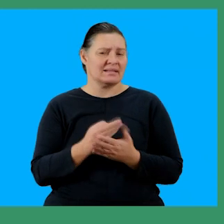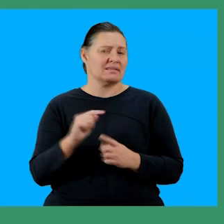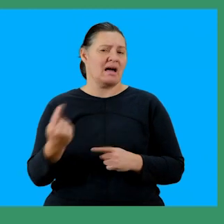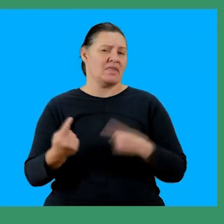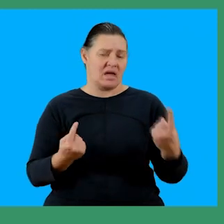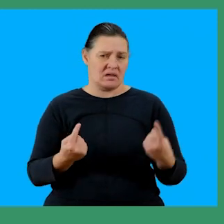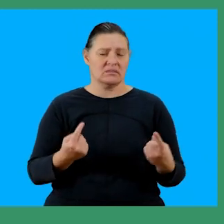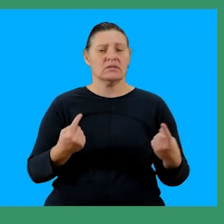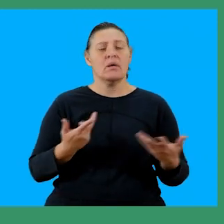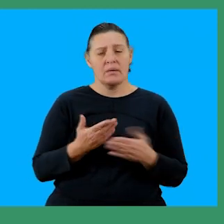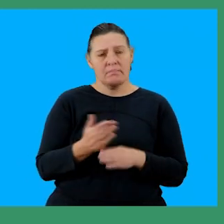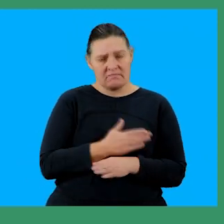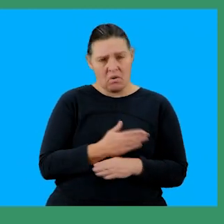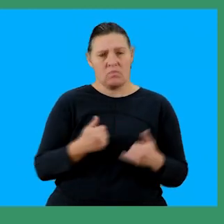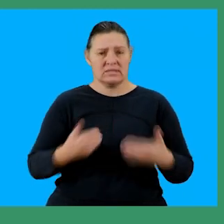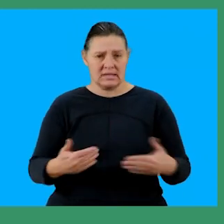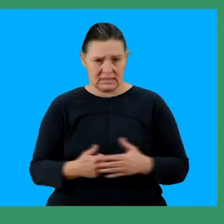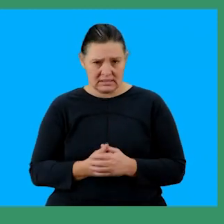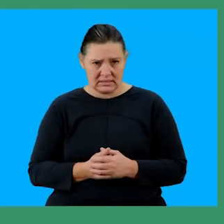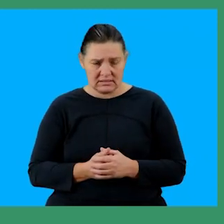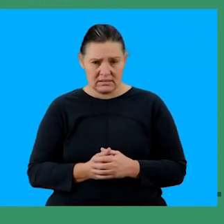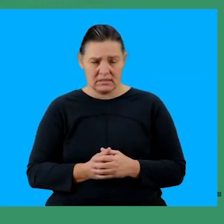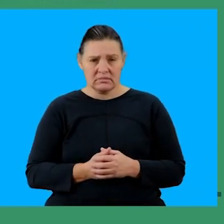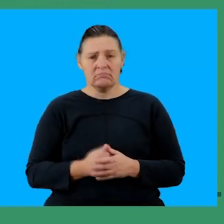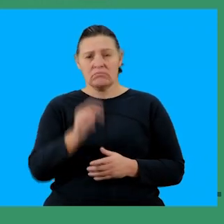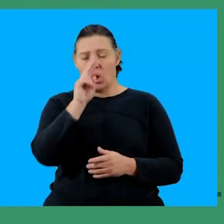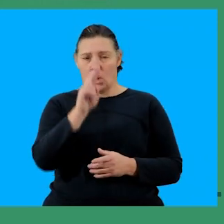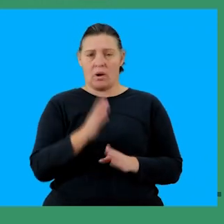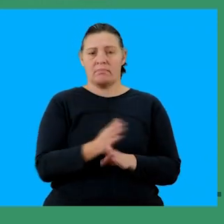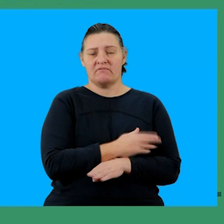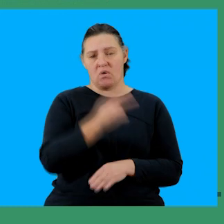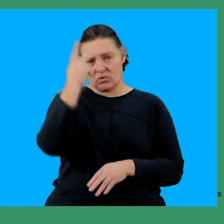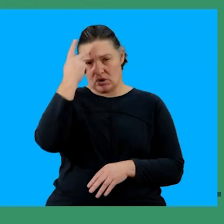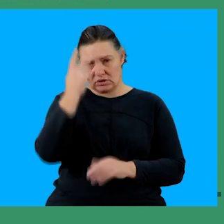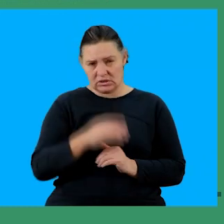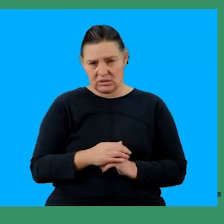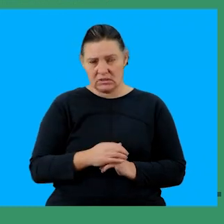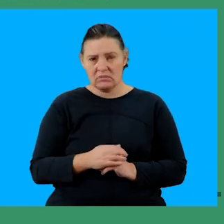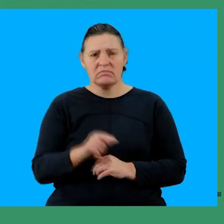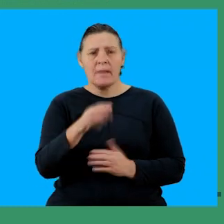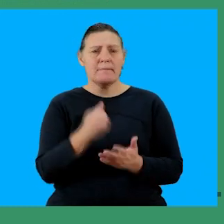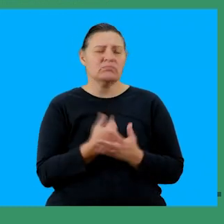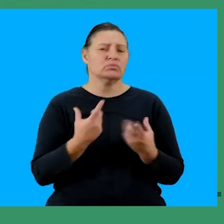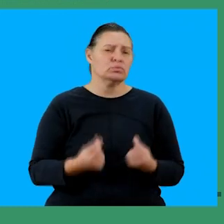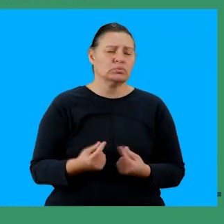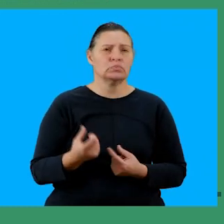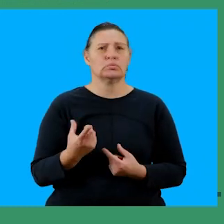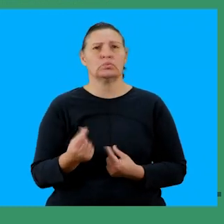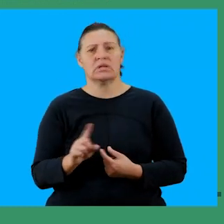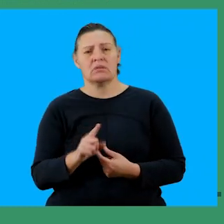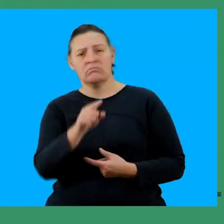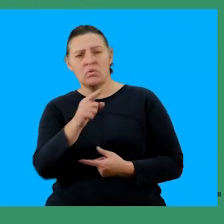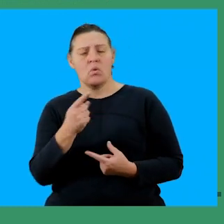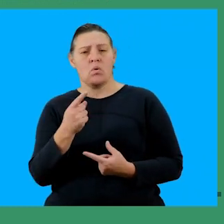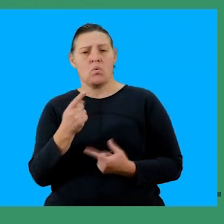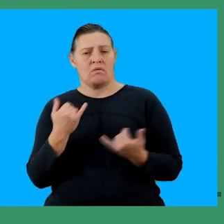other factors to consider before startup. Now, let's look at the pre-knowledge. Pre-knowledge has to do with